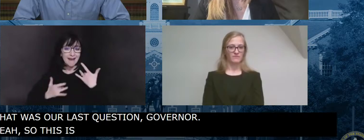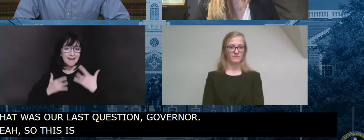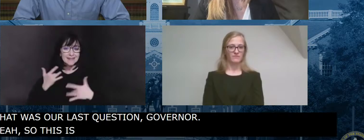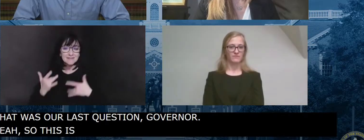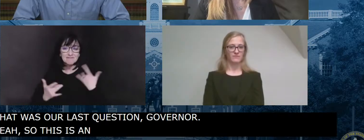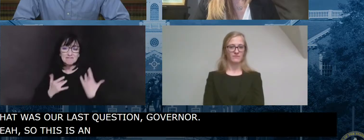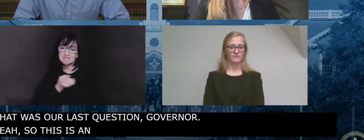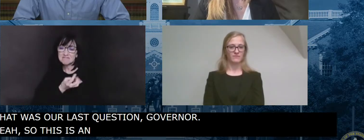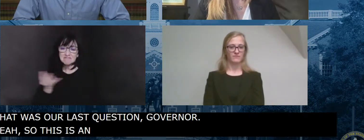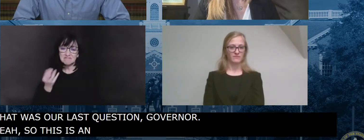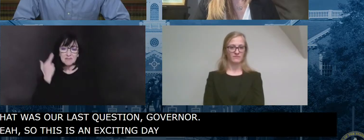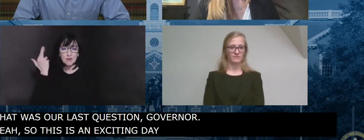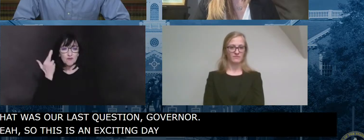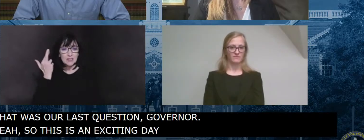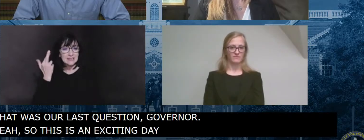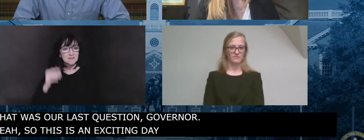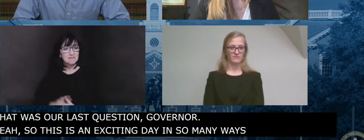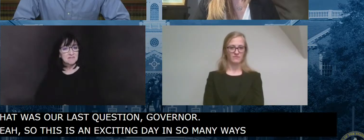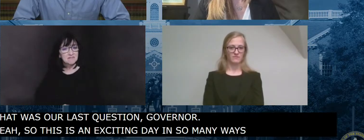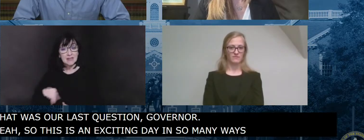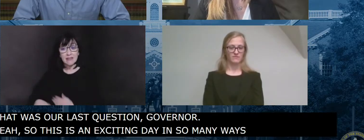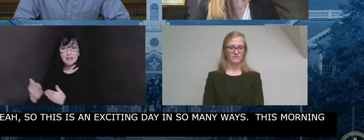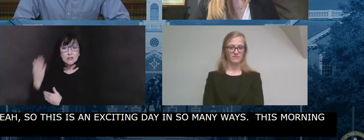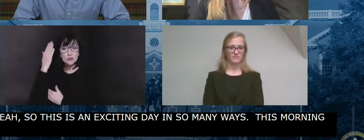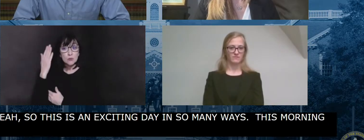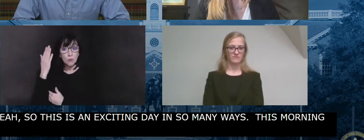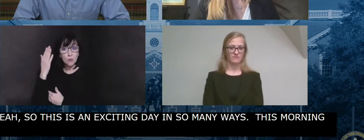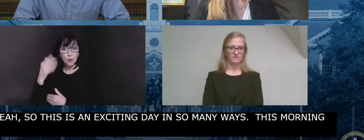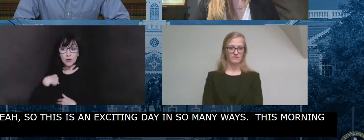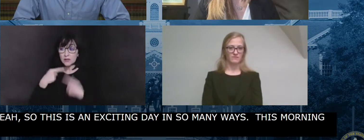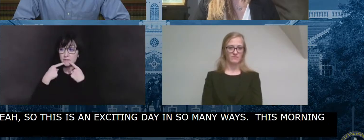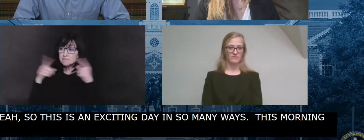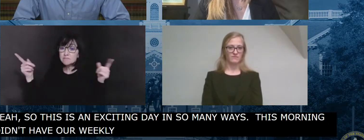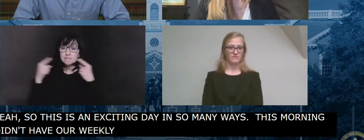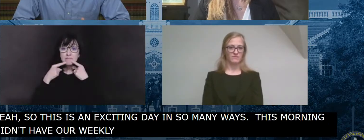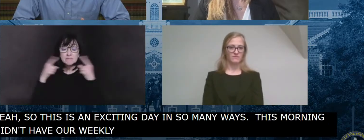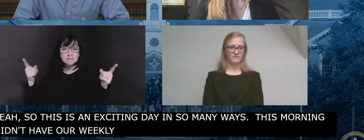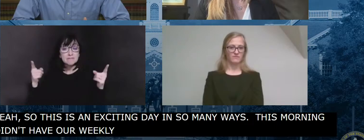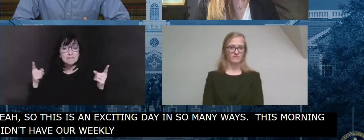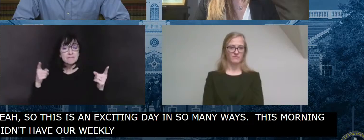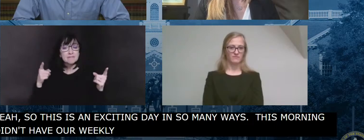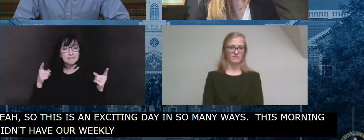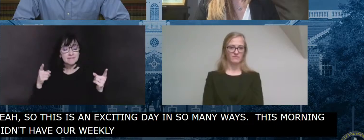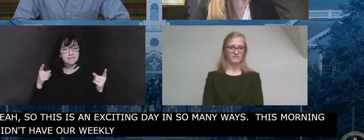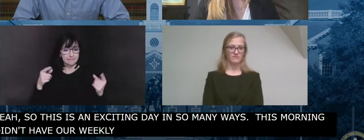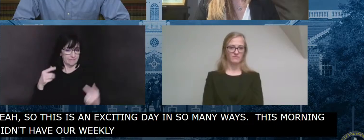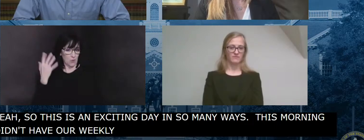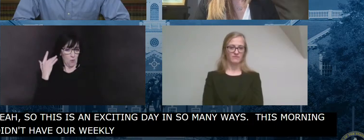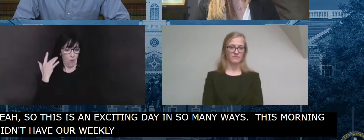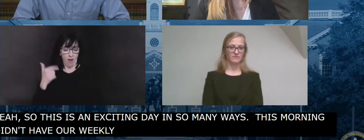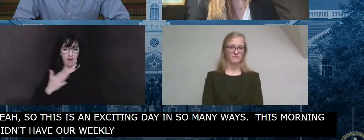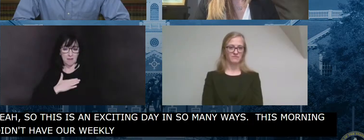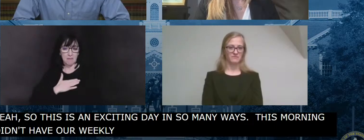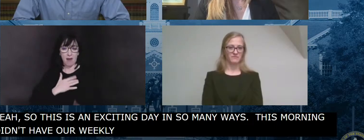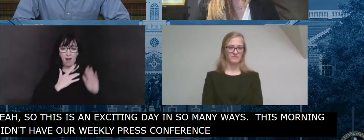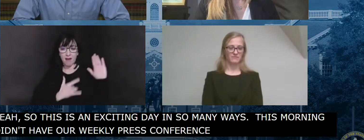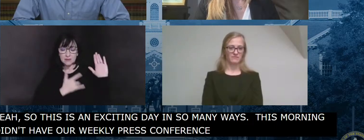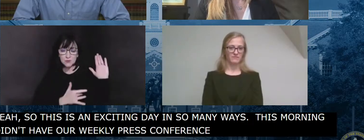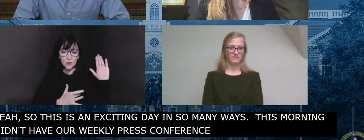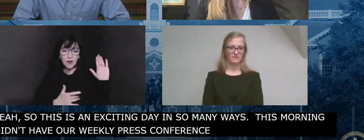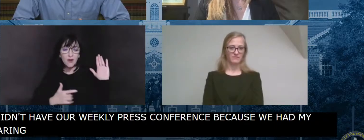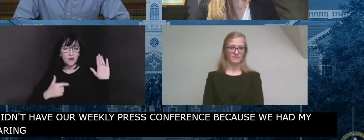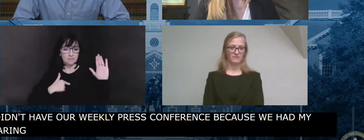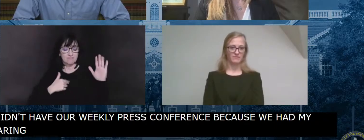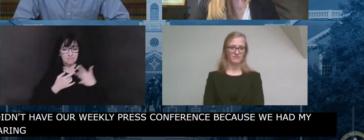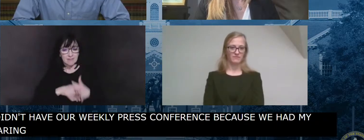This morning we didn't have our weekly press conference because we had my swearing in, the Lieutenant Governor's swearing in. It was